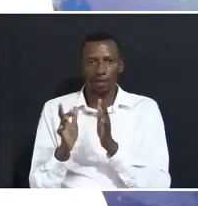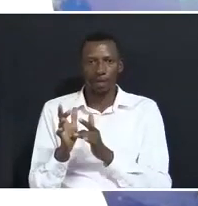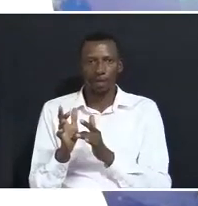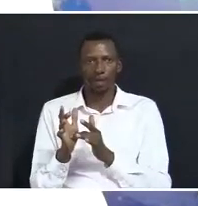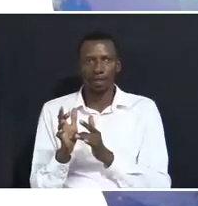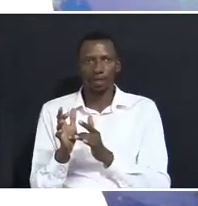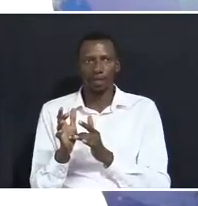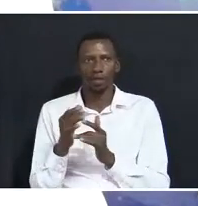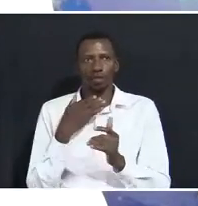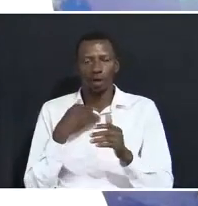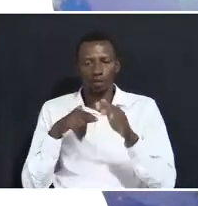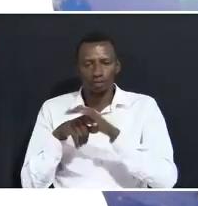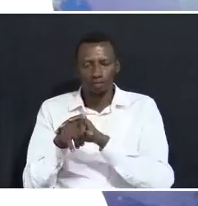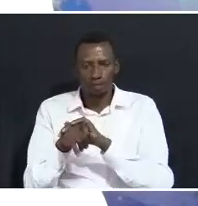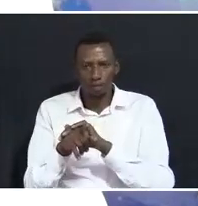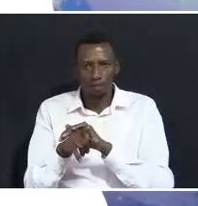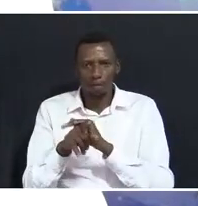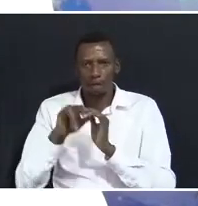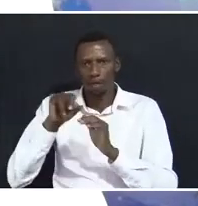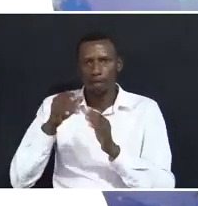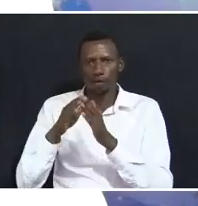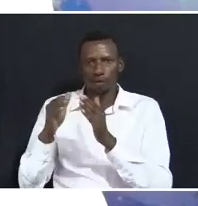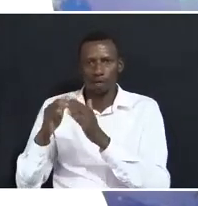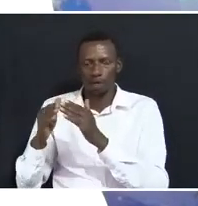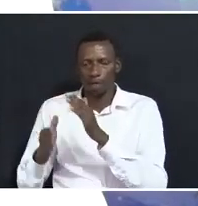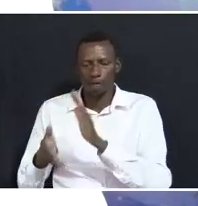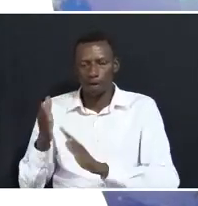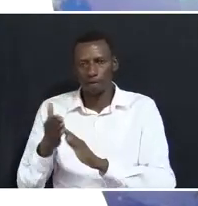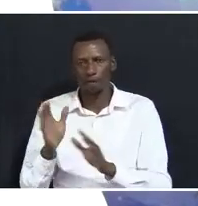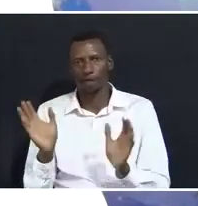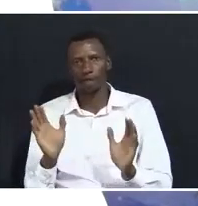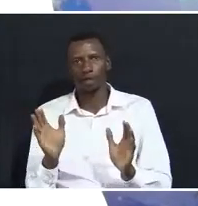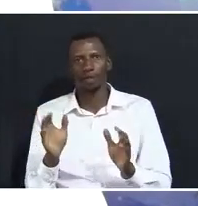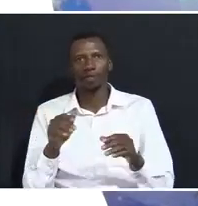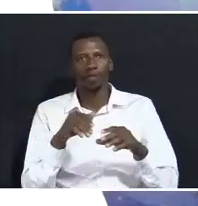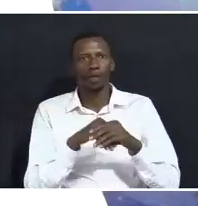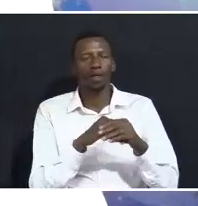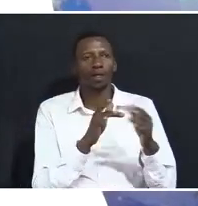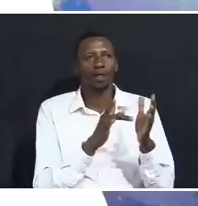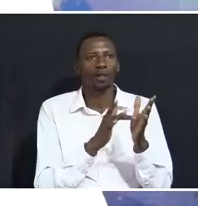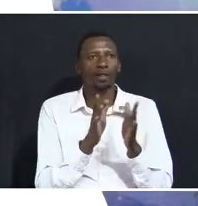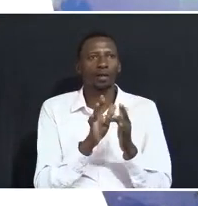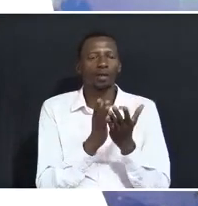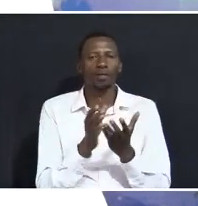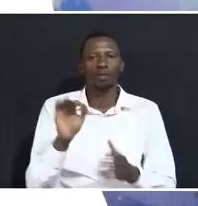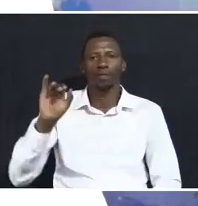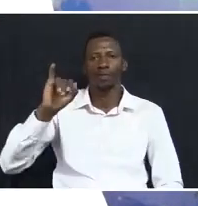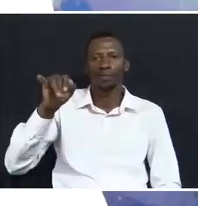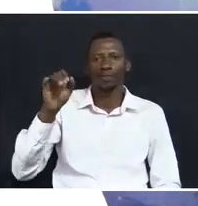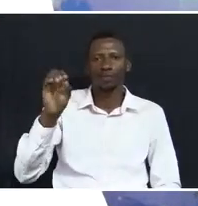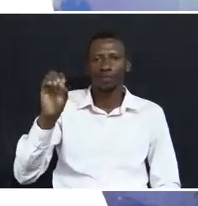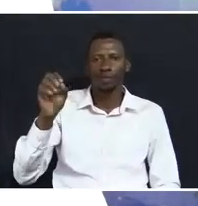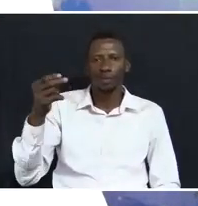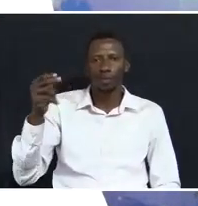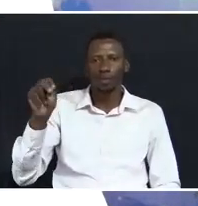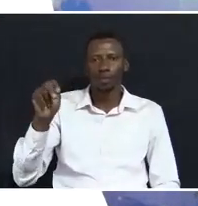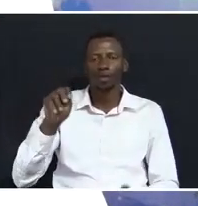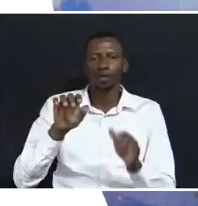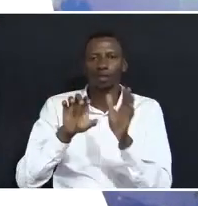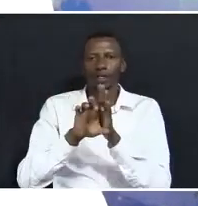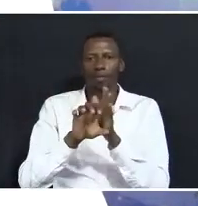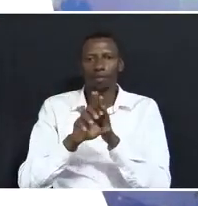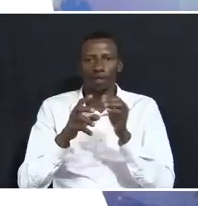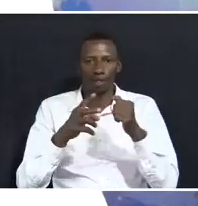come to Jerusalem. In the book of John chapter 7 verse 3,